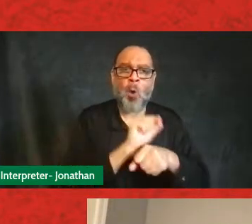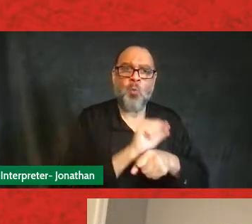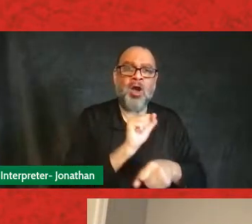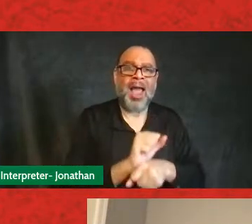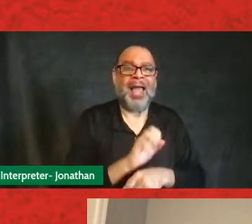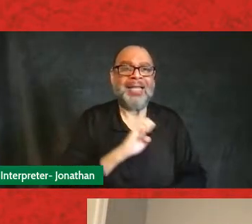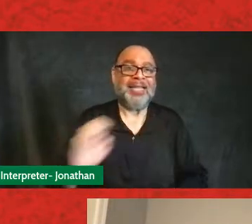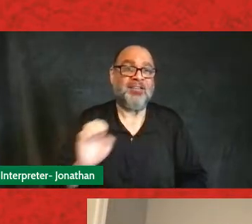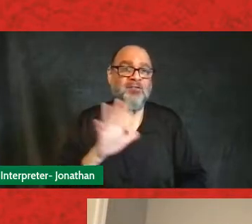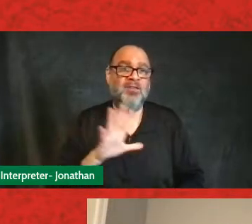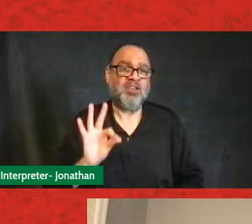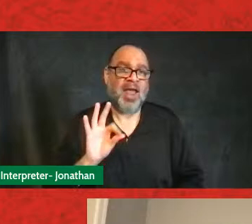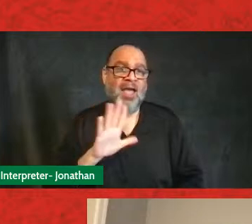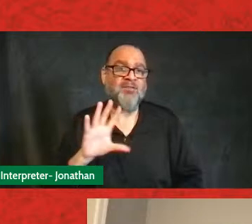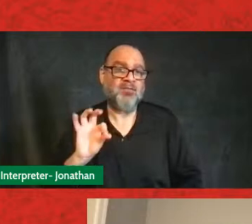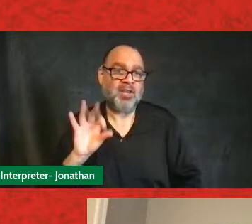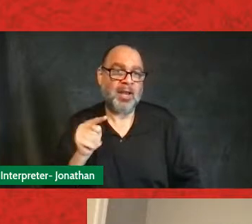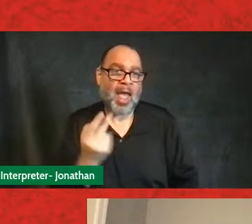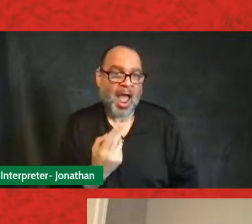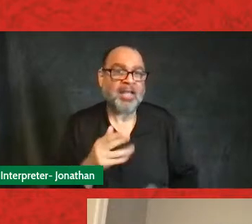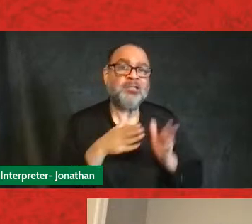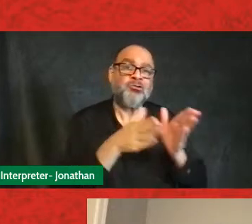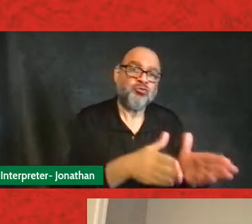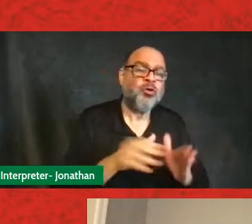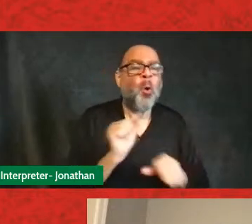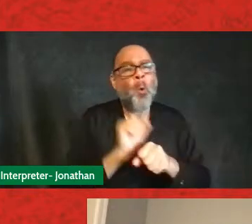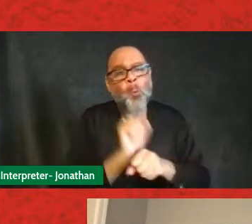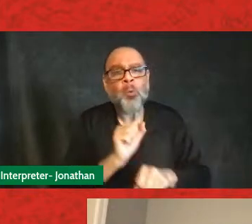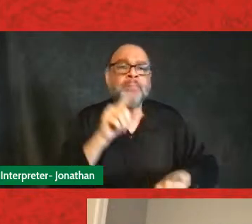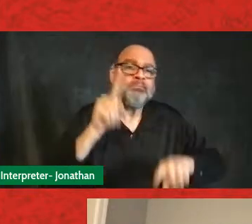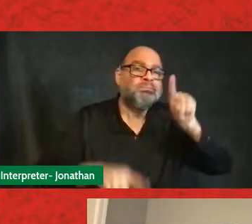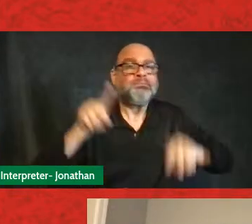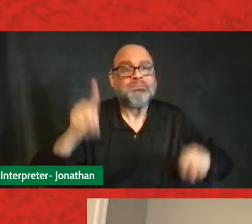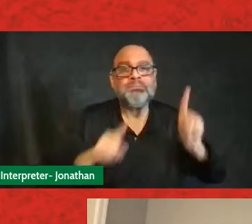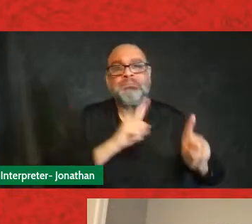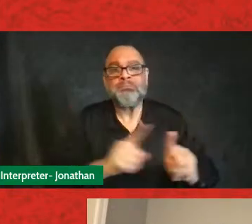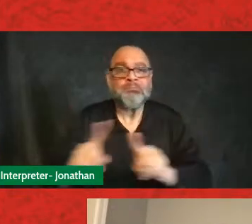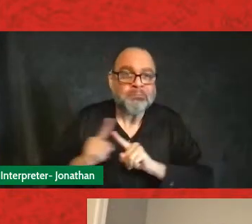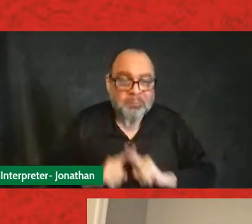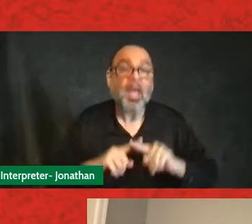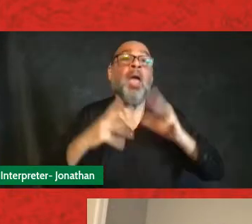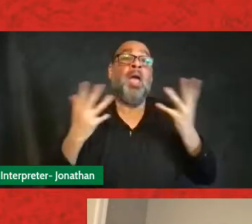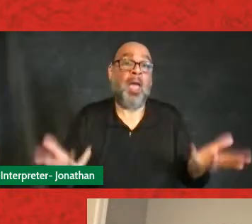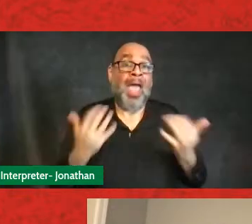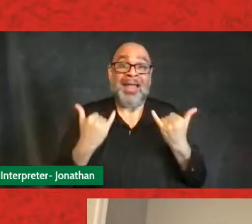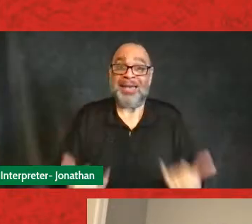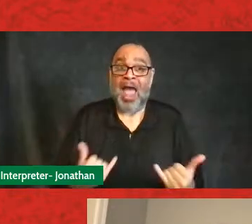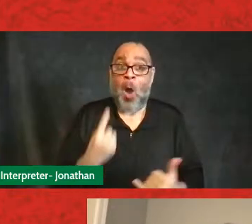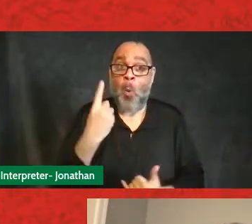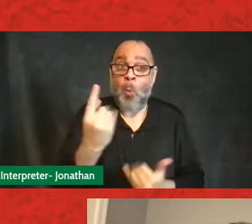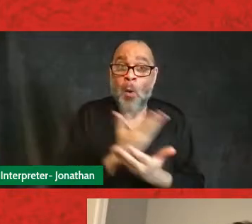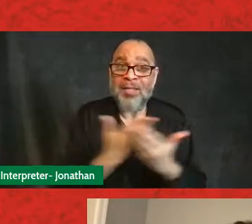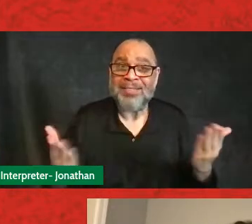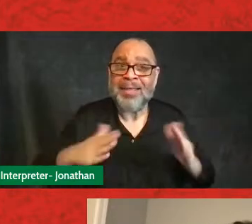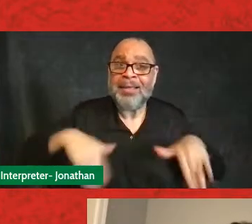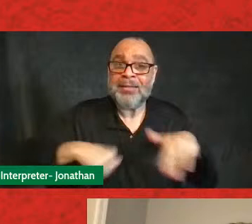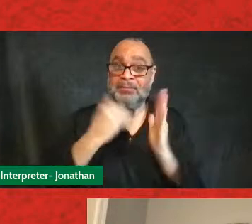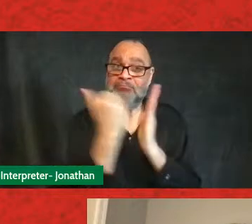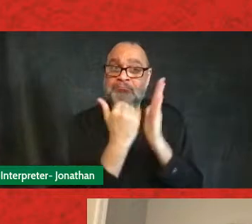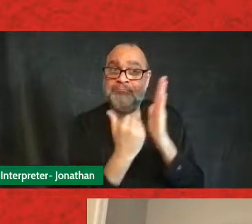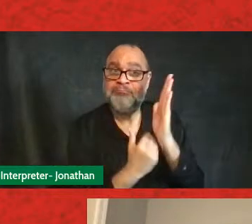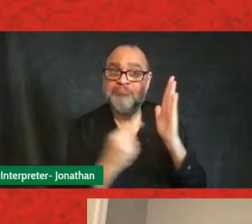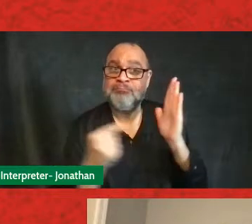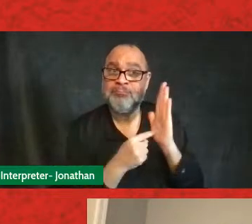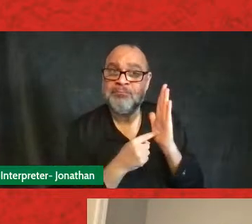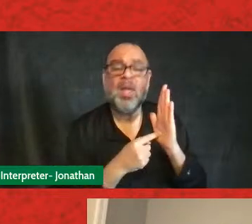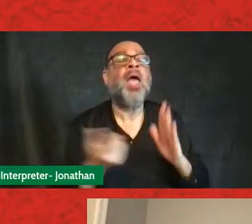Street. She's directed Edinburgh Festival, Summer Hall, South African Tour. Now, there's one credit she doesn't have on here, but we're gonna talk about it. And she was